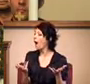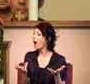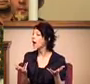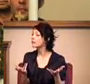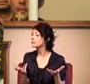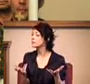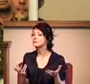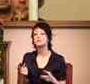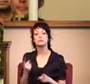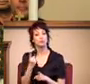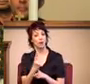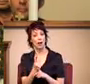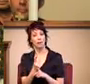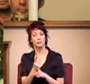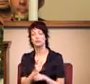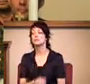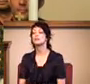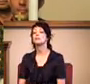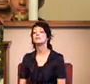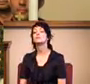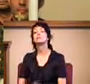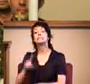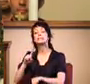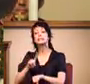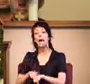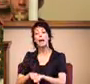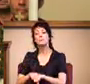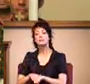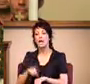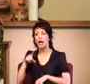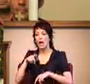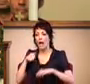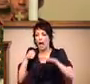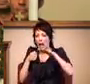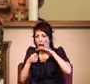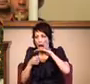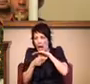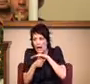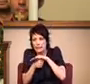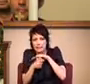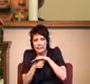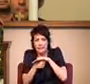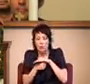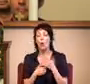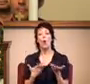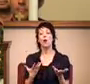Amen? Because in the times that we're in our shells or we're out there dancing